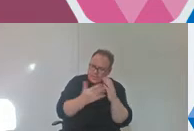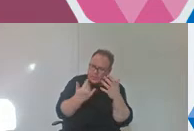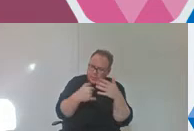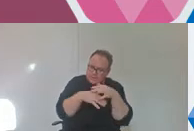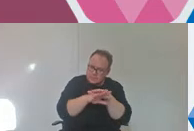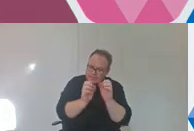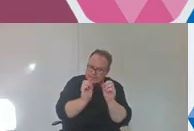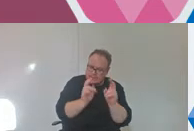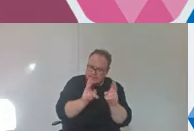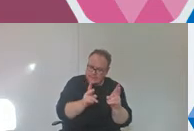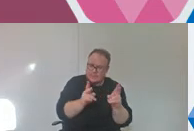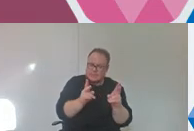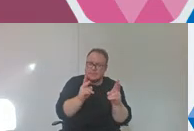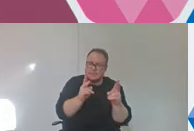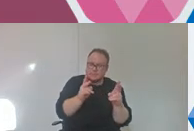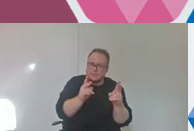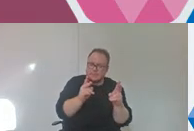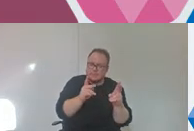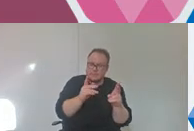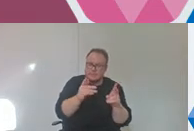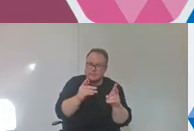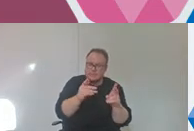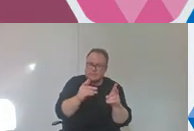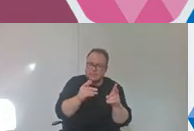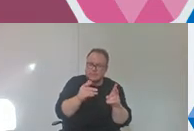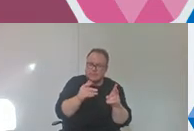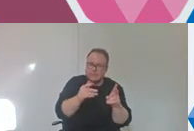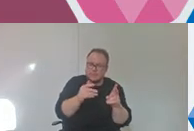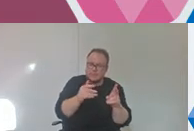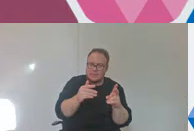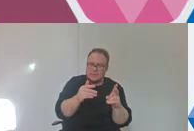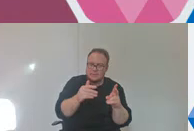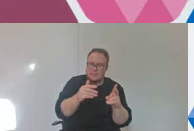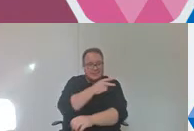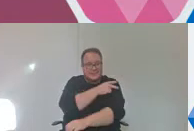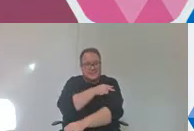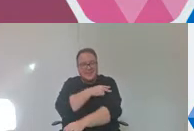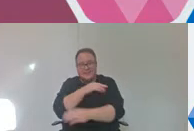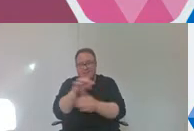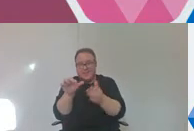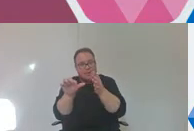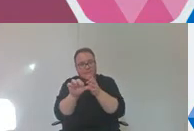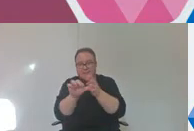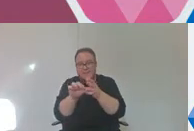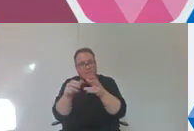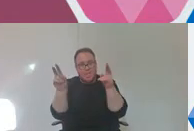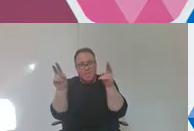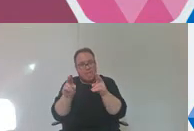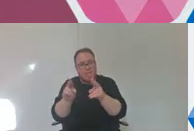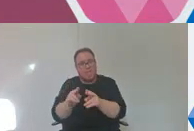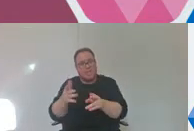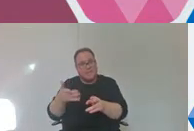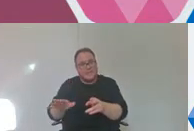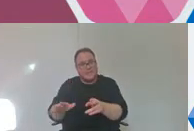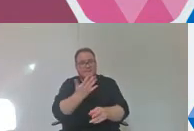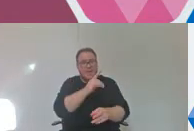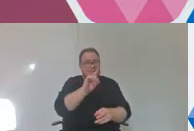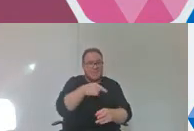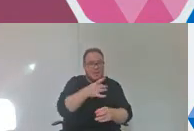It's predicated on obviously staffing. You've got significant problems in staffing recruiting at this moment in time. 5,000 GPs